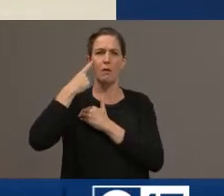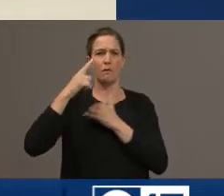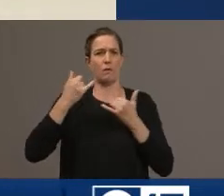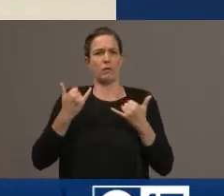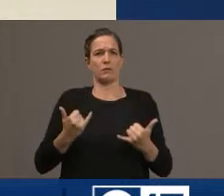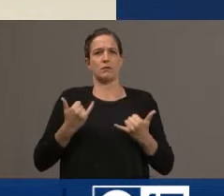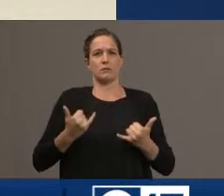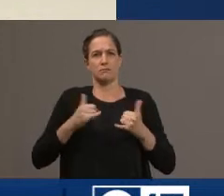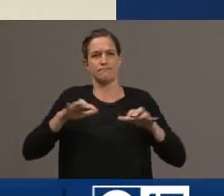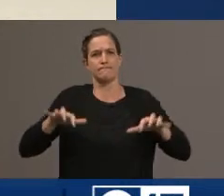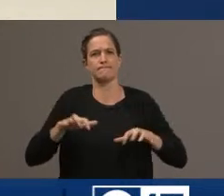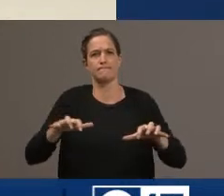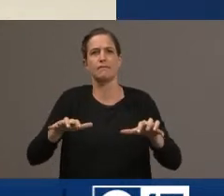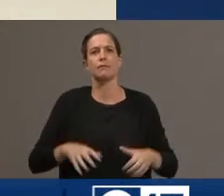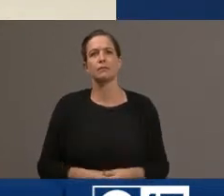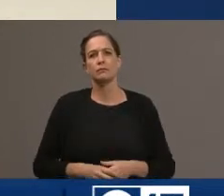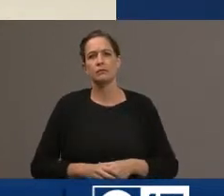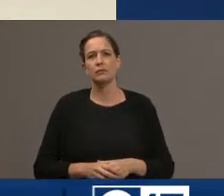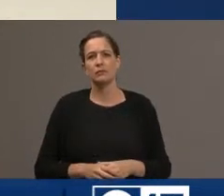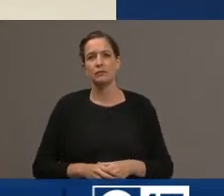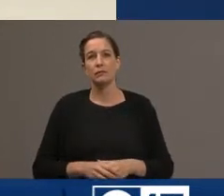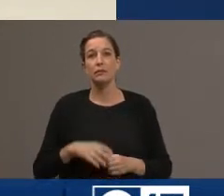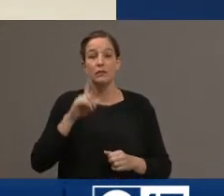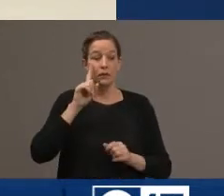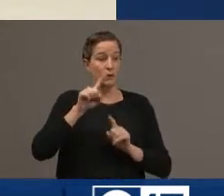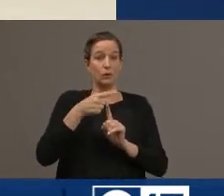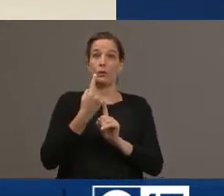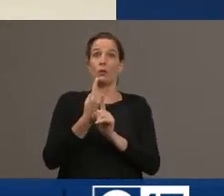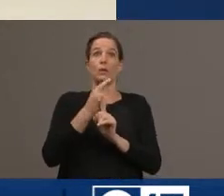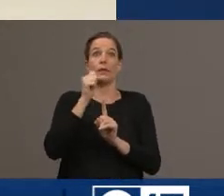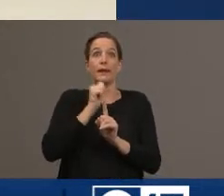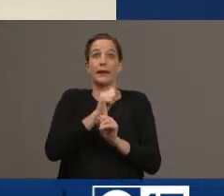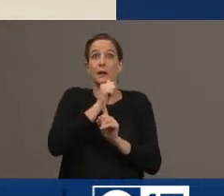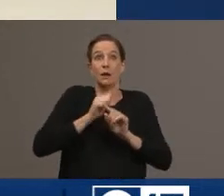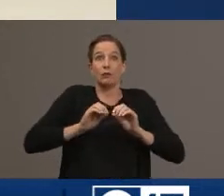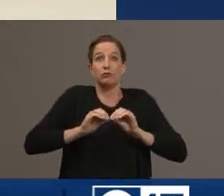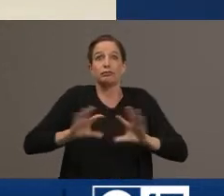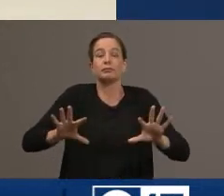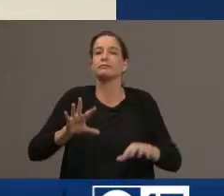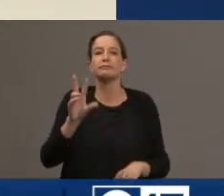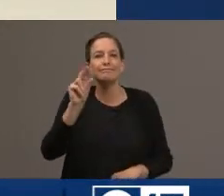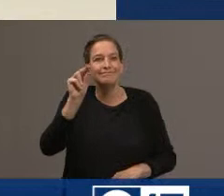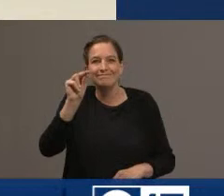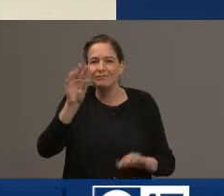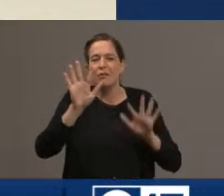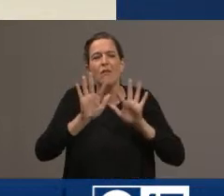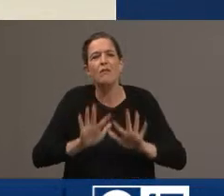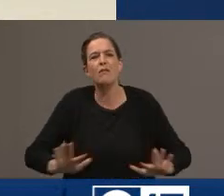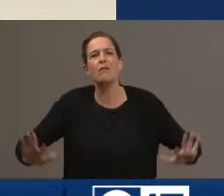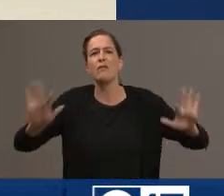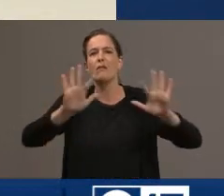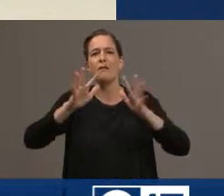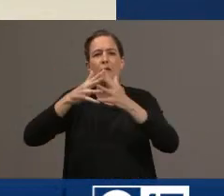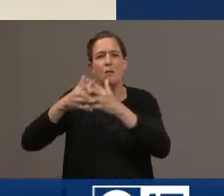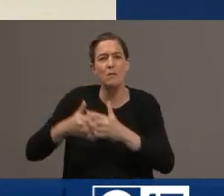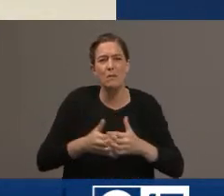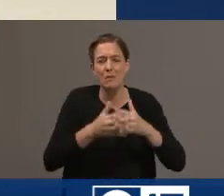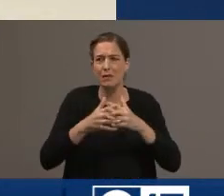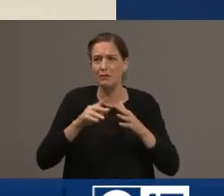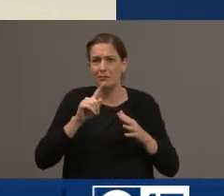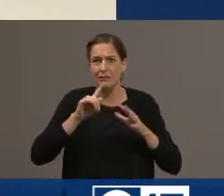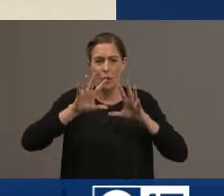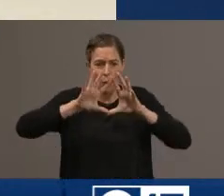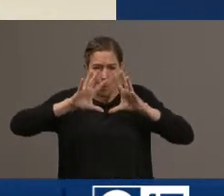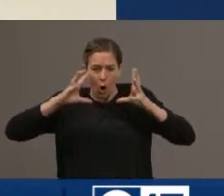Arizona is not alone. This is happening across the country and around the world. Some